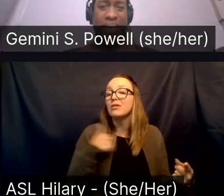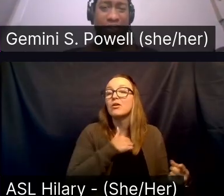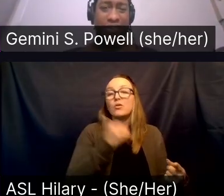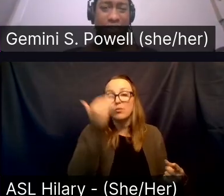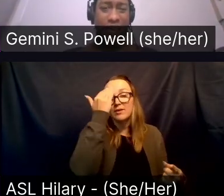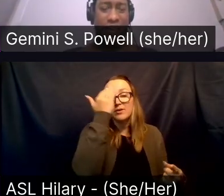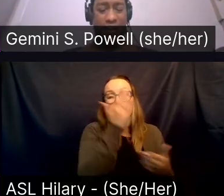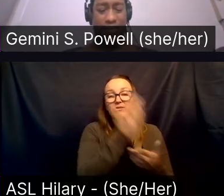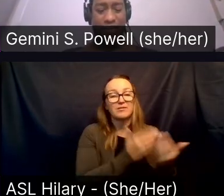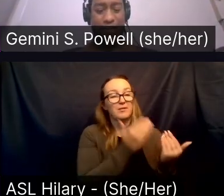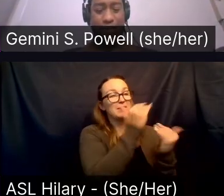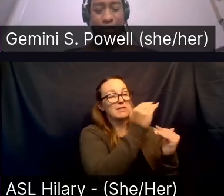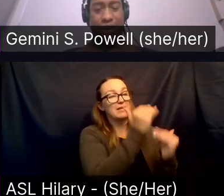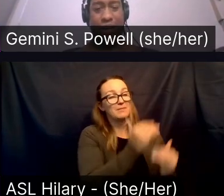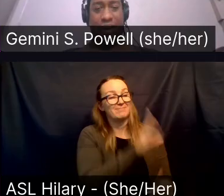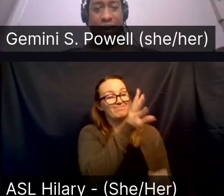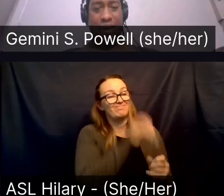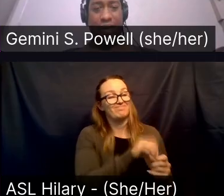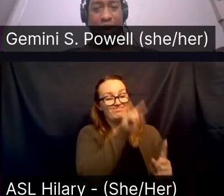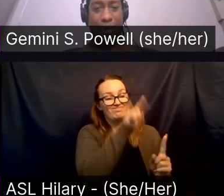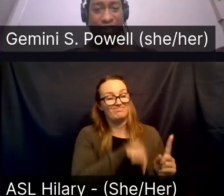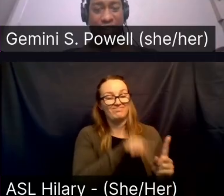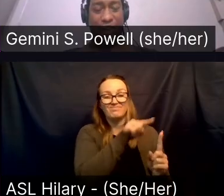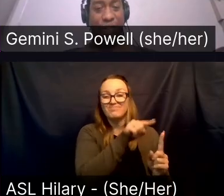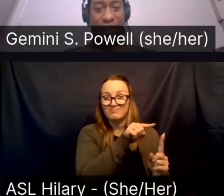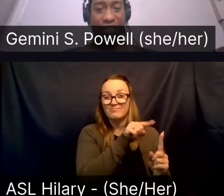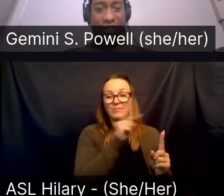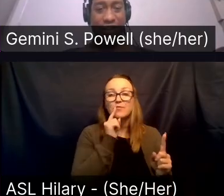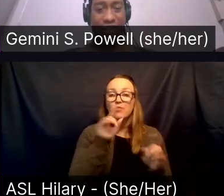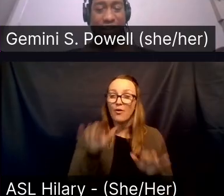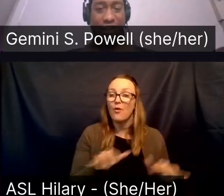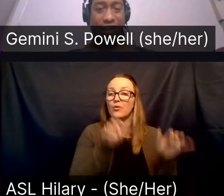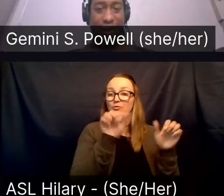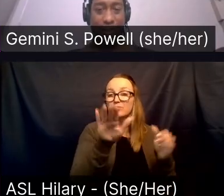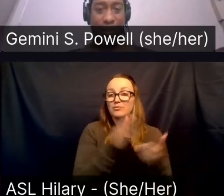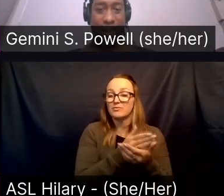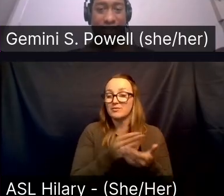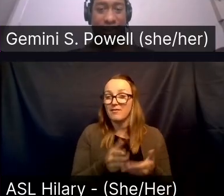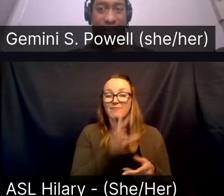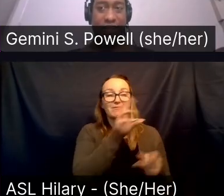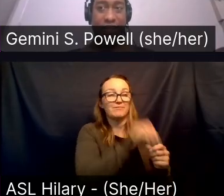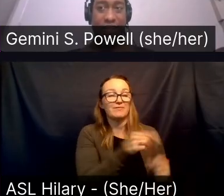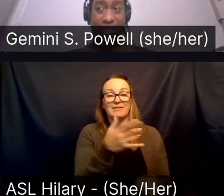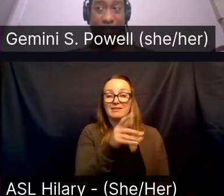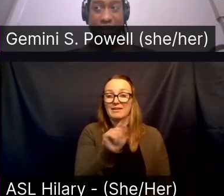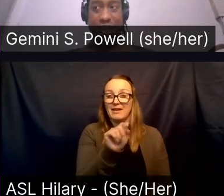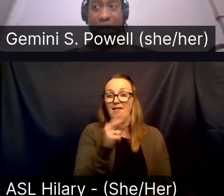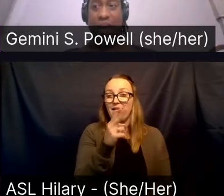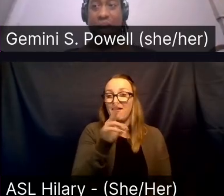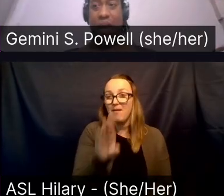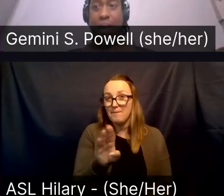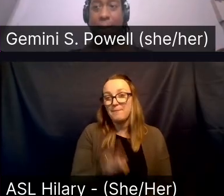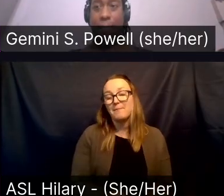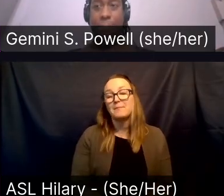of limitations when it comes to hosting your things on GitHub as a solution.